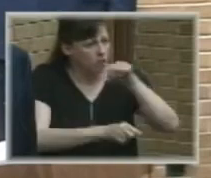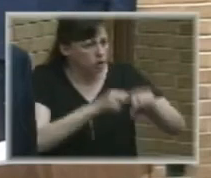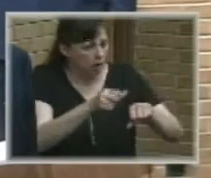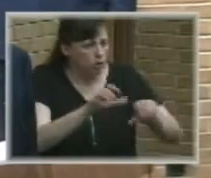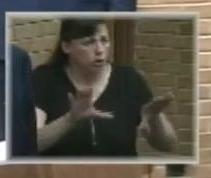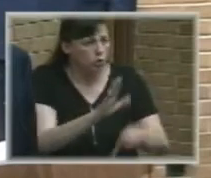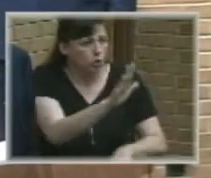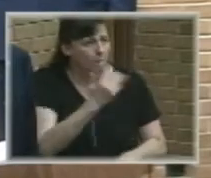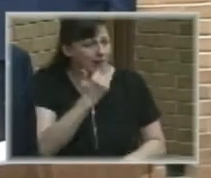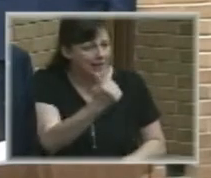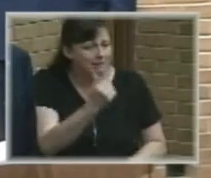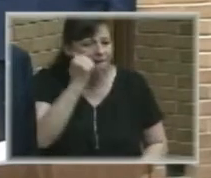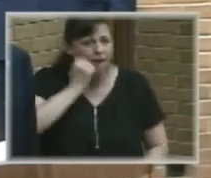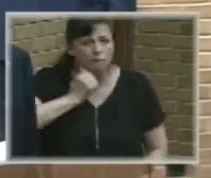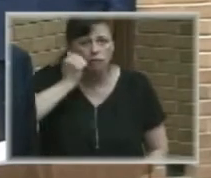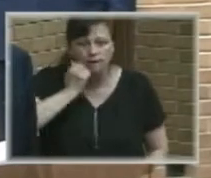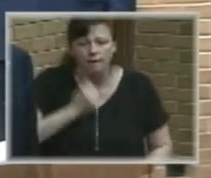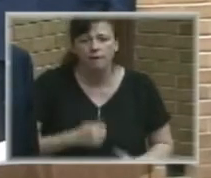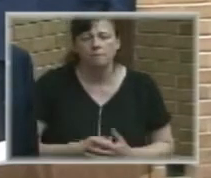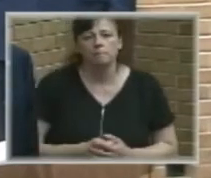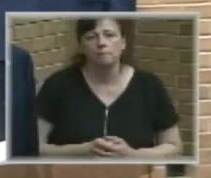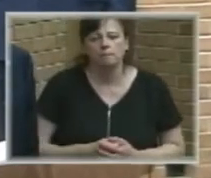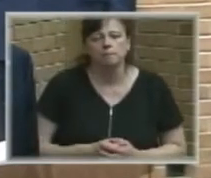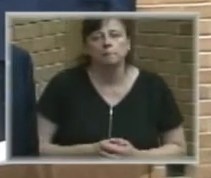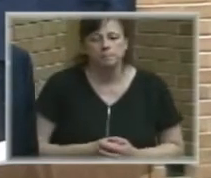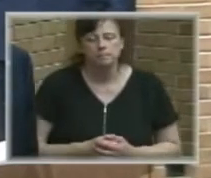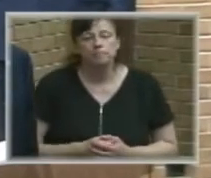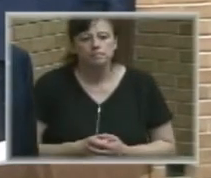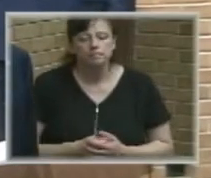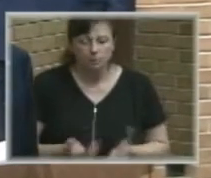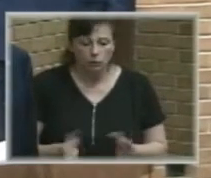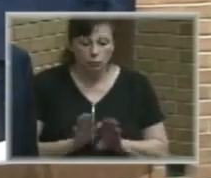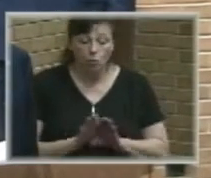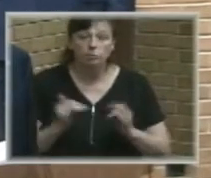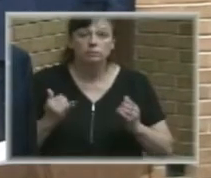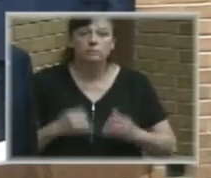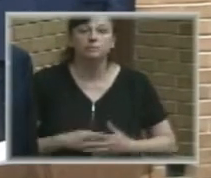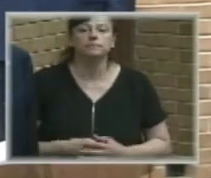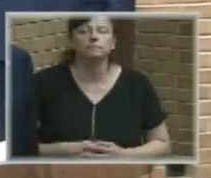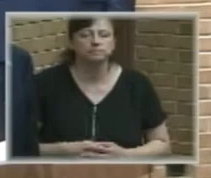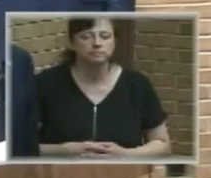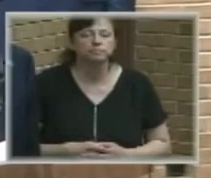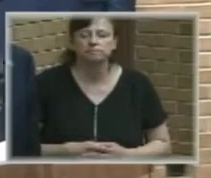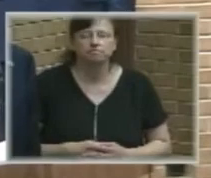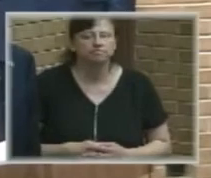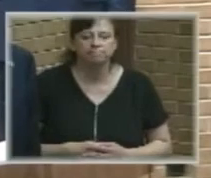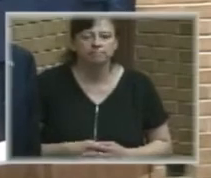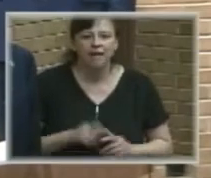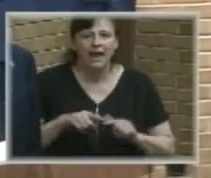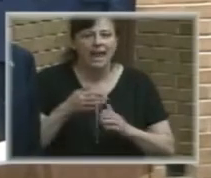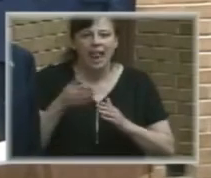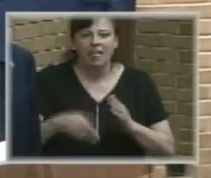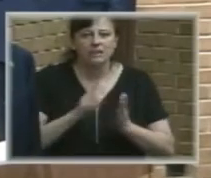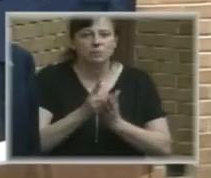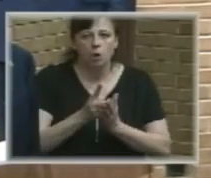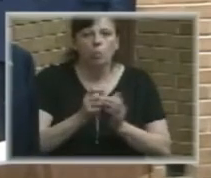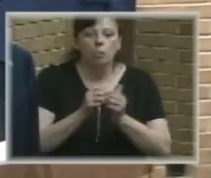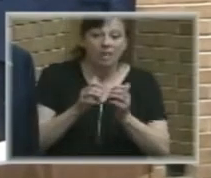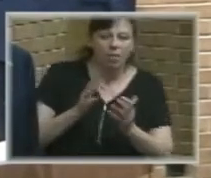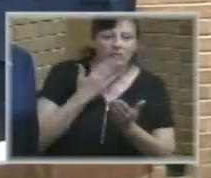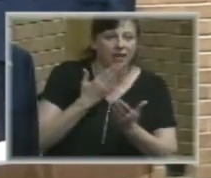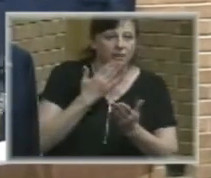each and every day. In closing, I cannot end this moment without thanking my